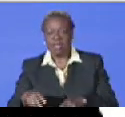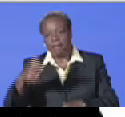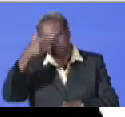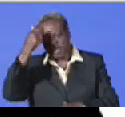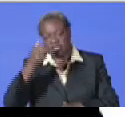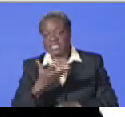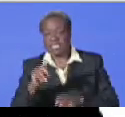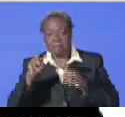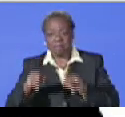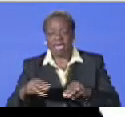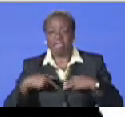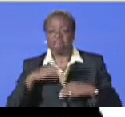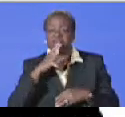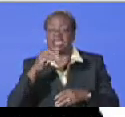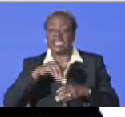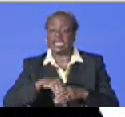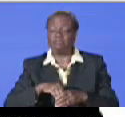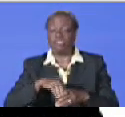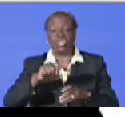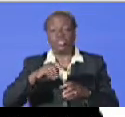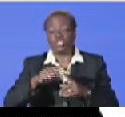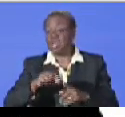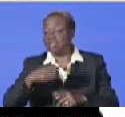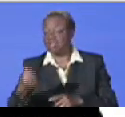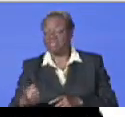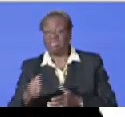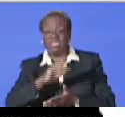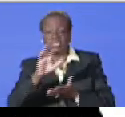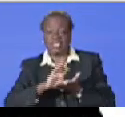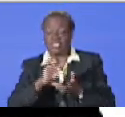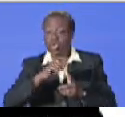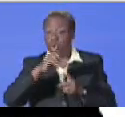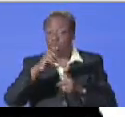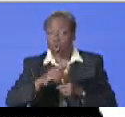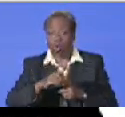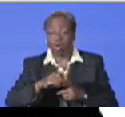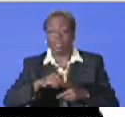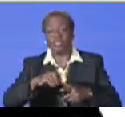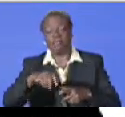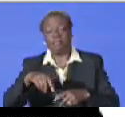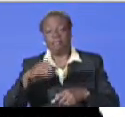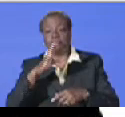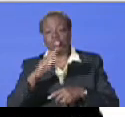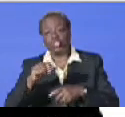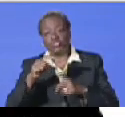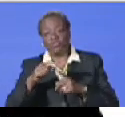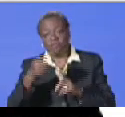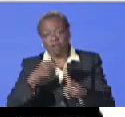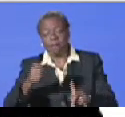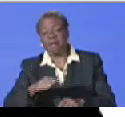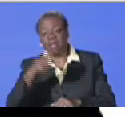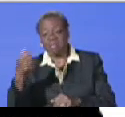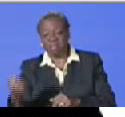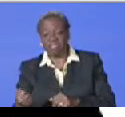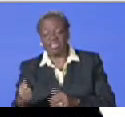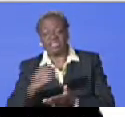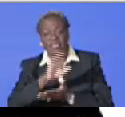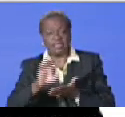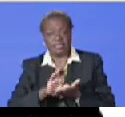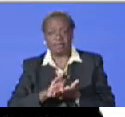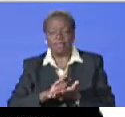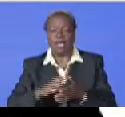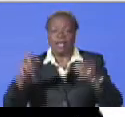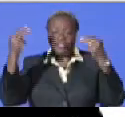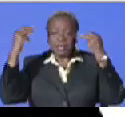may have been in last week and gotten a coupon. A coupon is only issued, really the emergency food assistance is once every